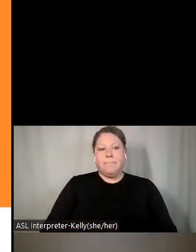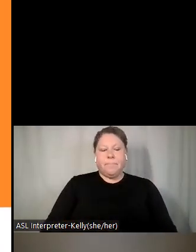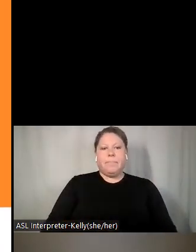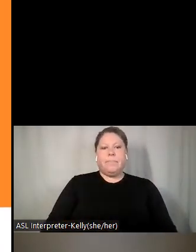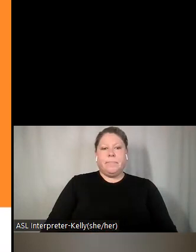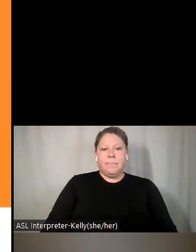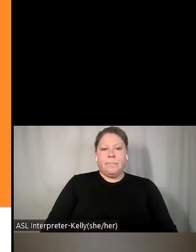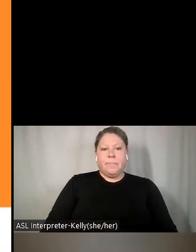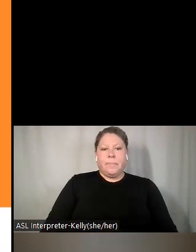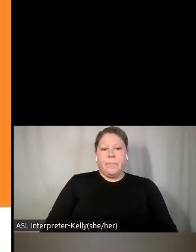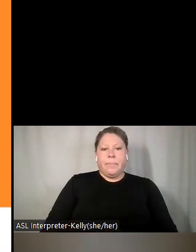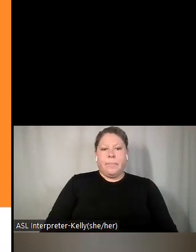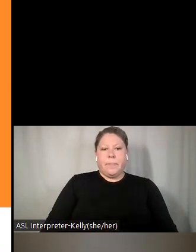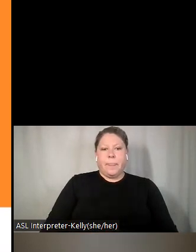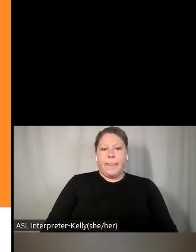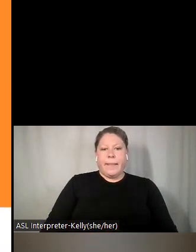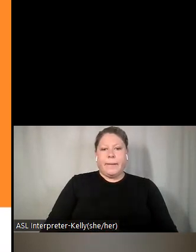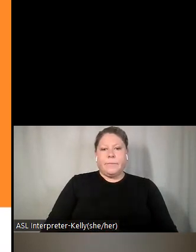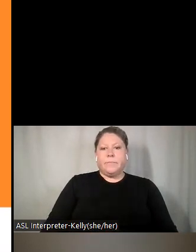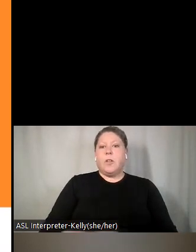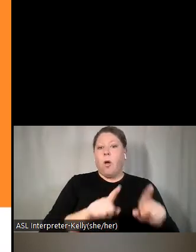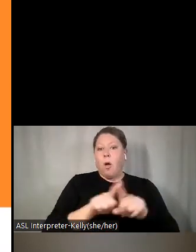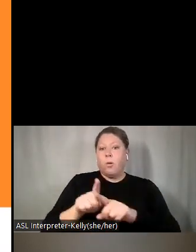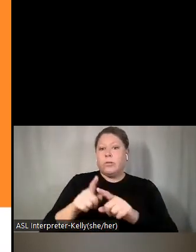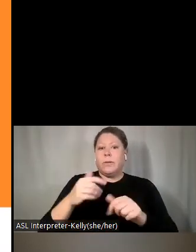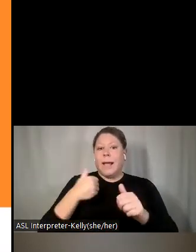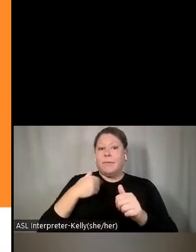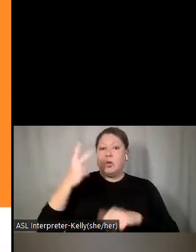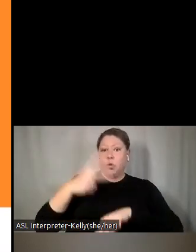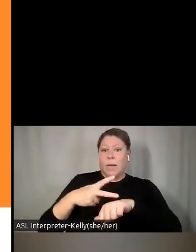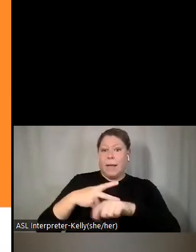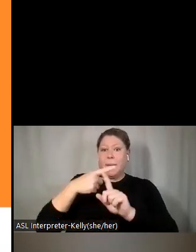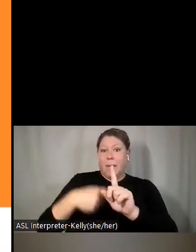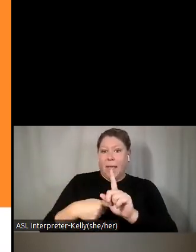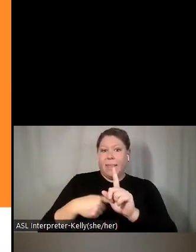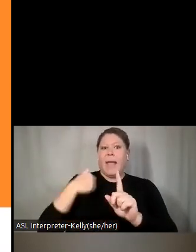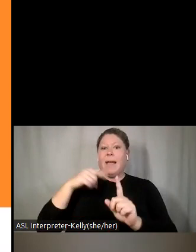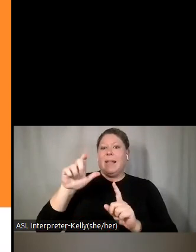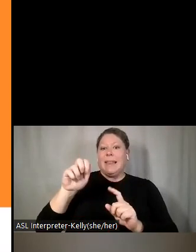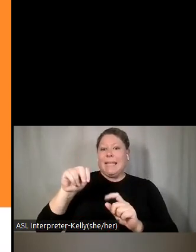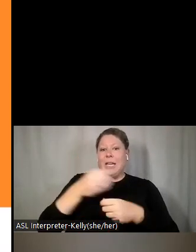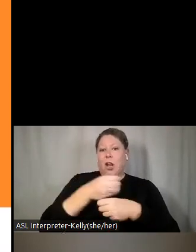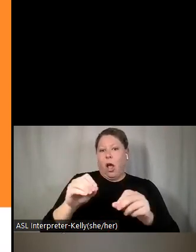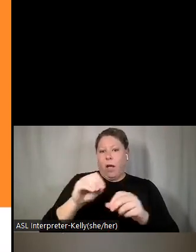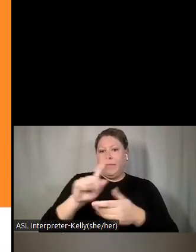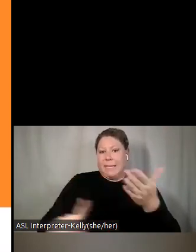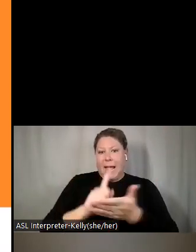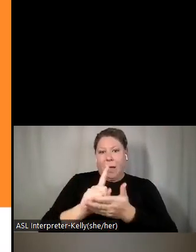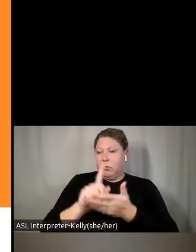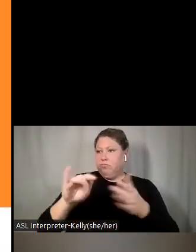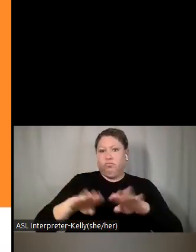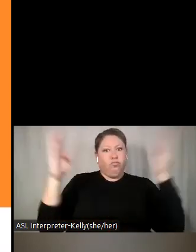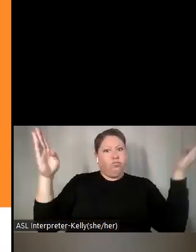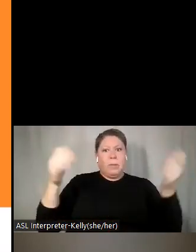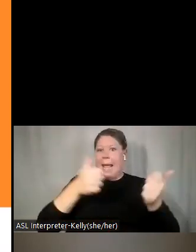And then finally, we've also started to run twice monthly lean office hours. And this is, again, available to any staff